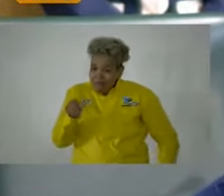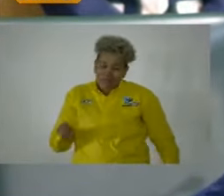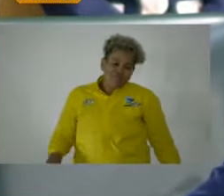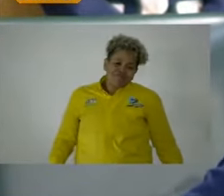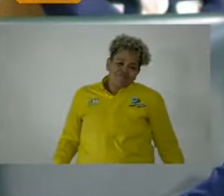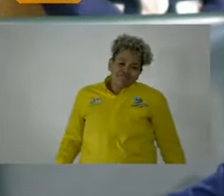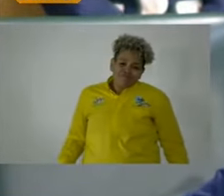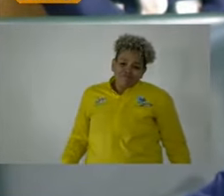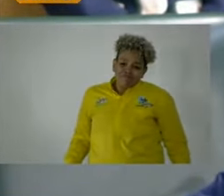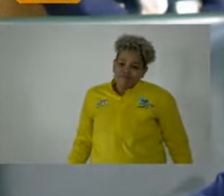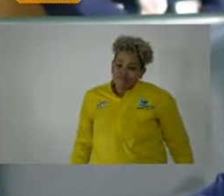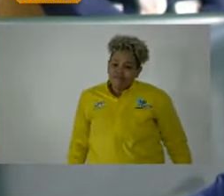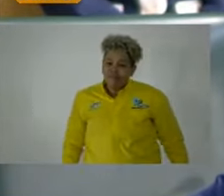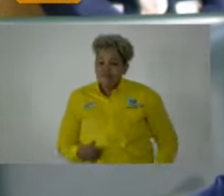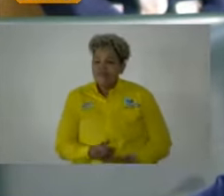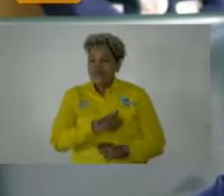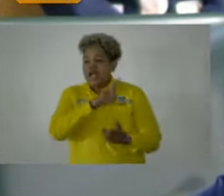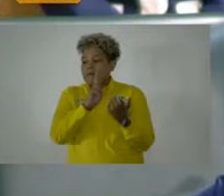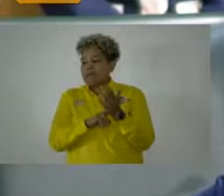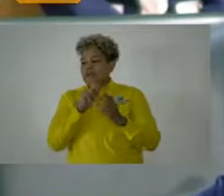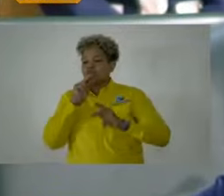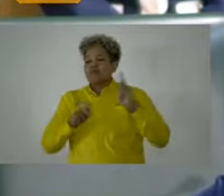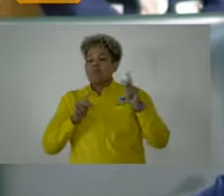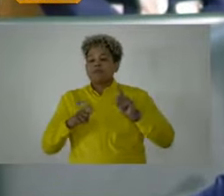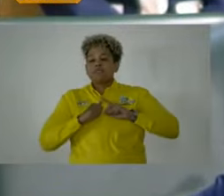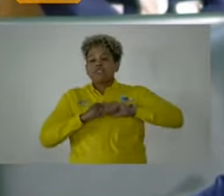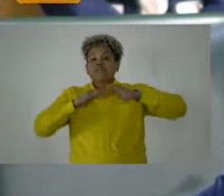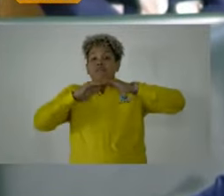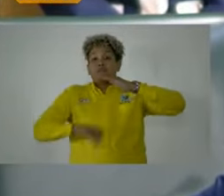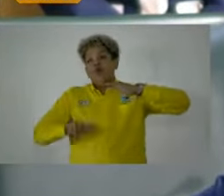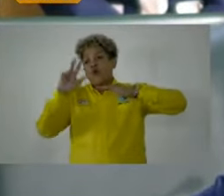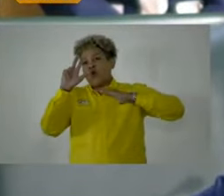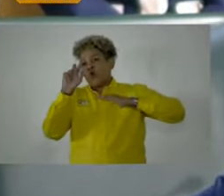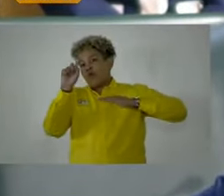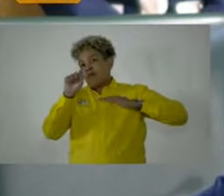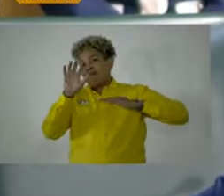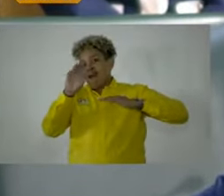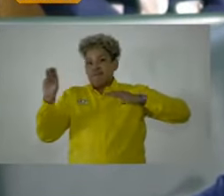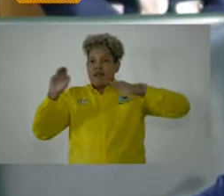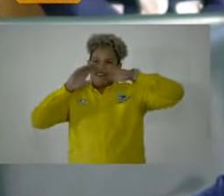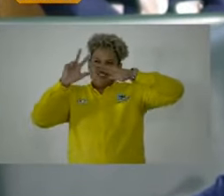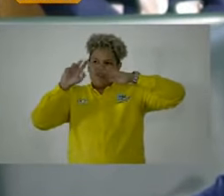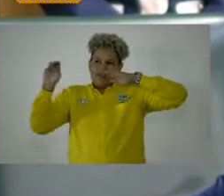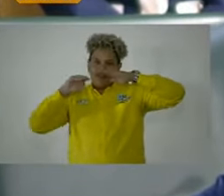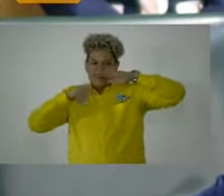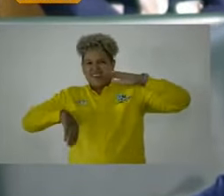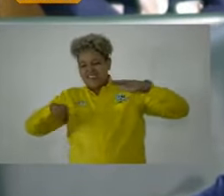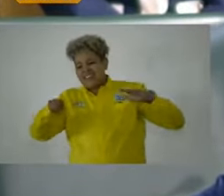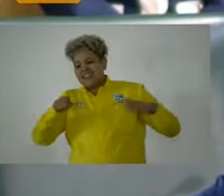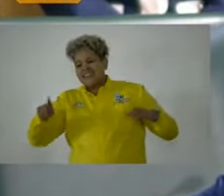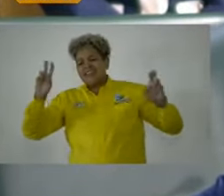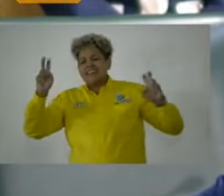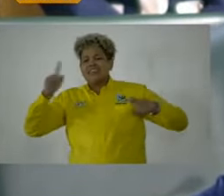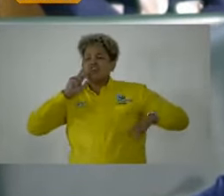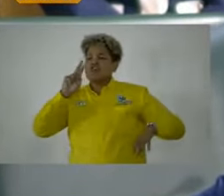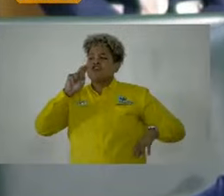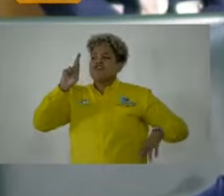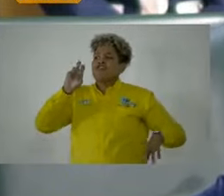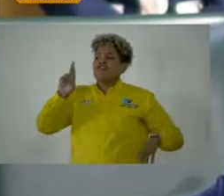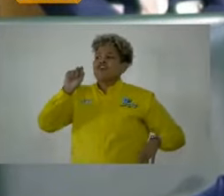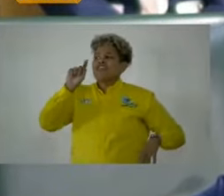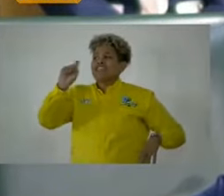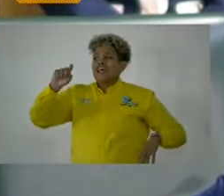taxes. And it applies to persons below the threshold. The truth is that this so-called reverse tax